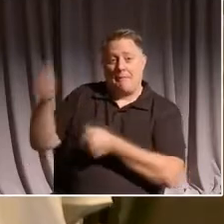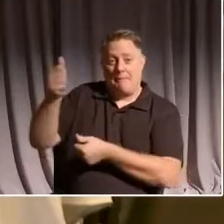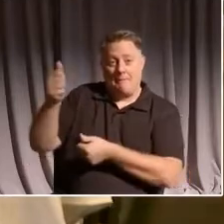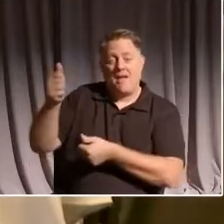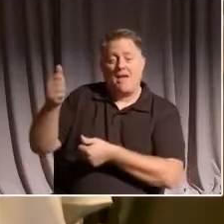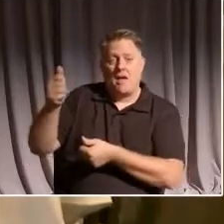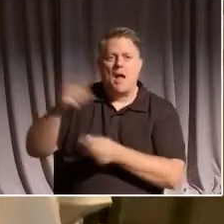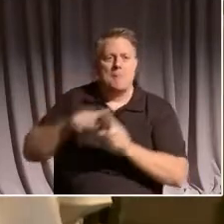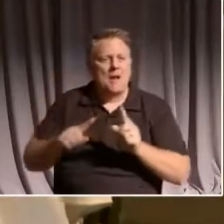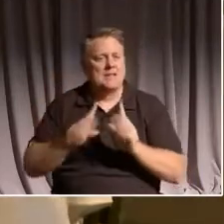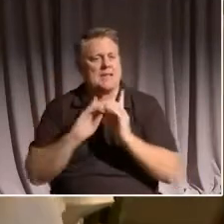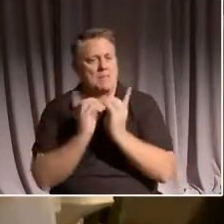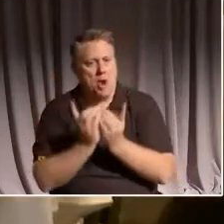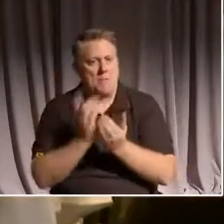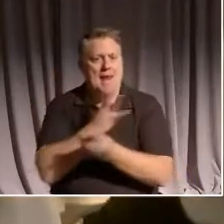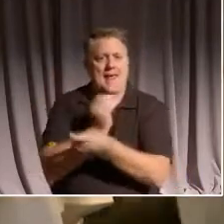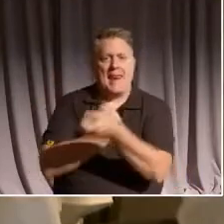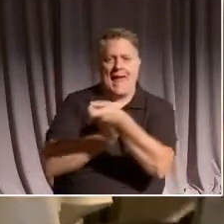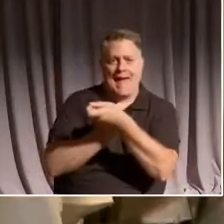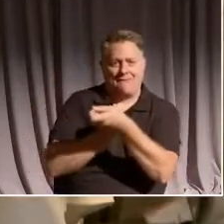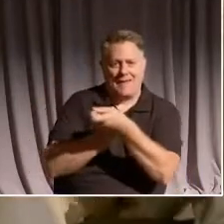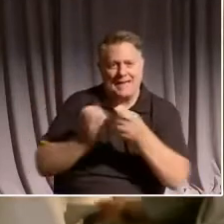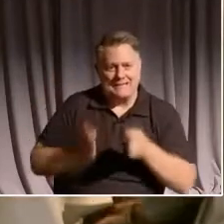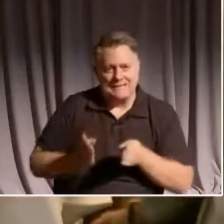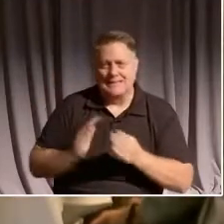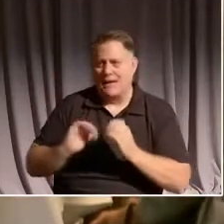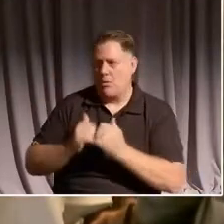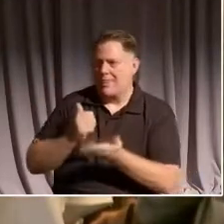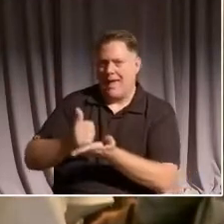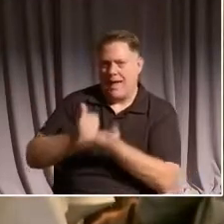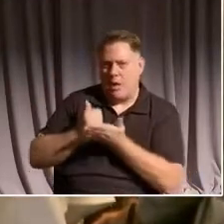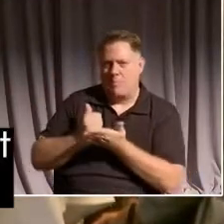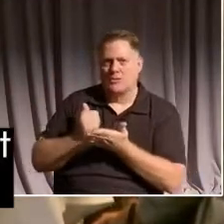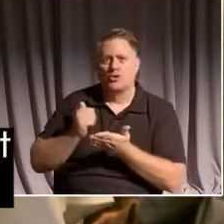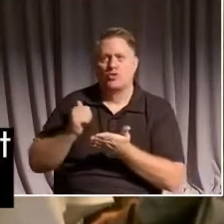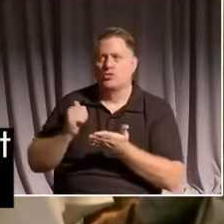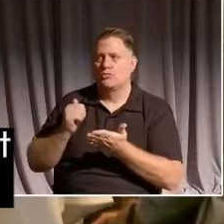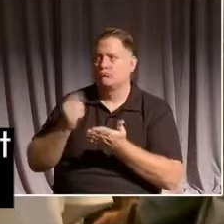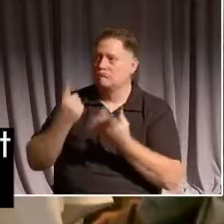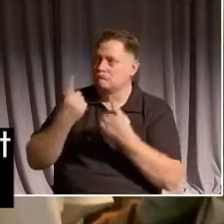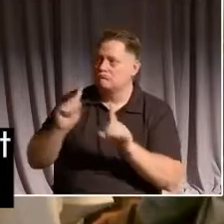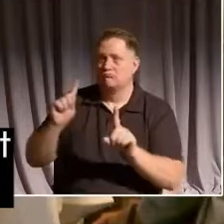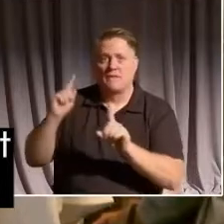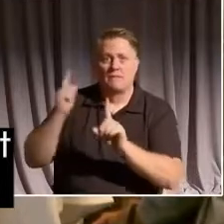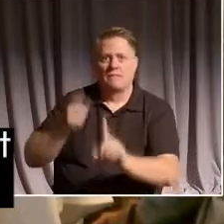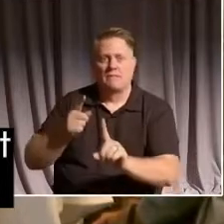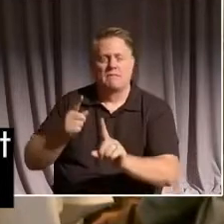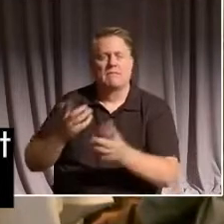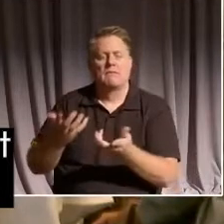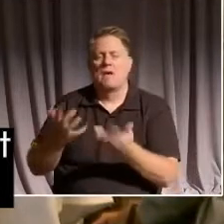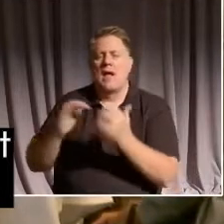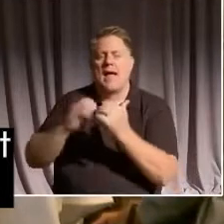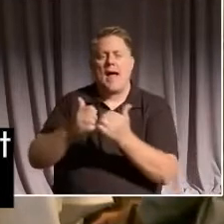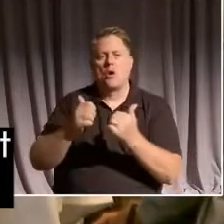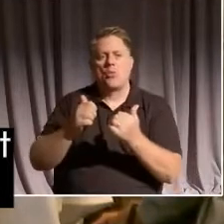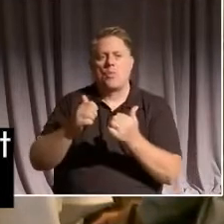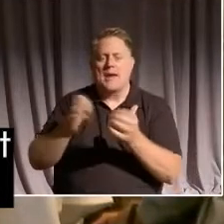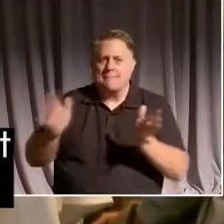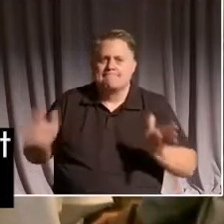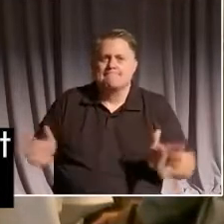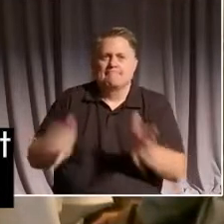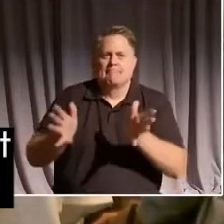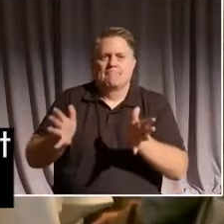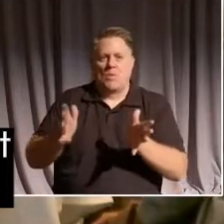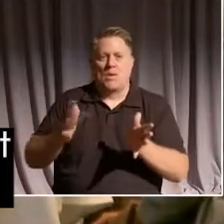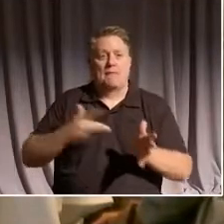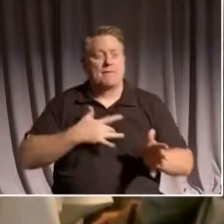department, as well as advocates, help us get there? You know, how can we move that agenda item when it